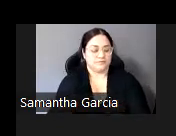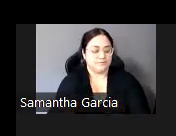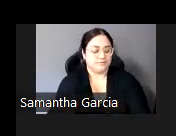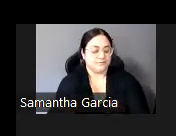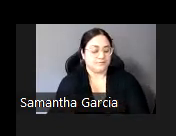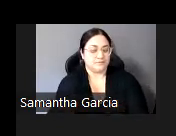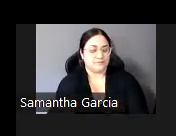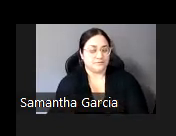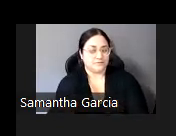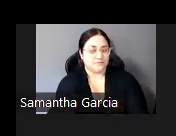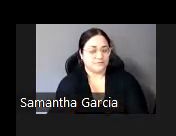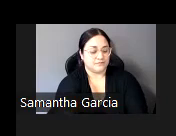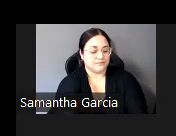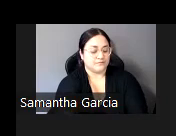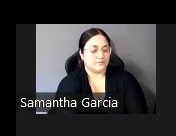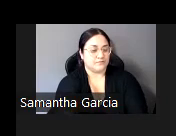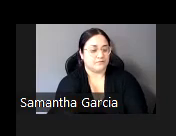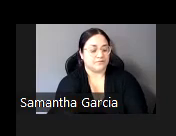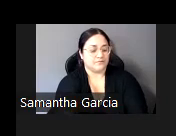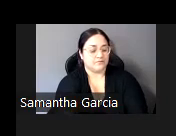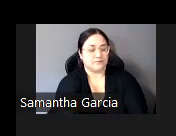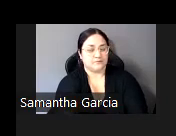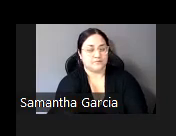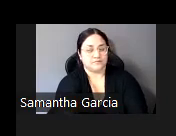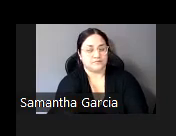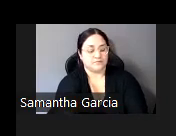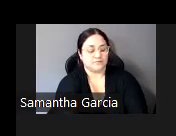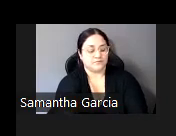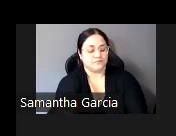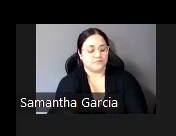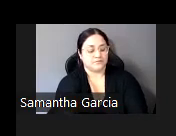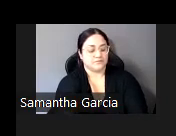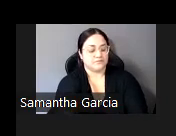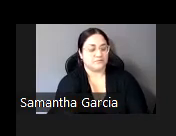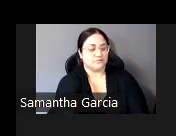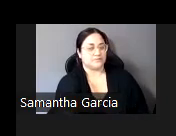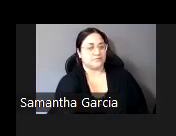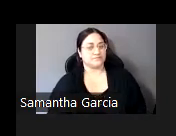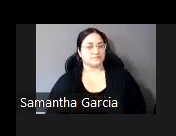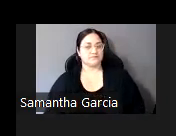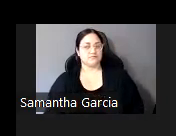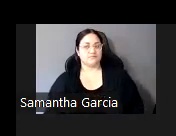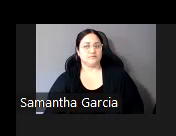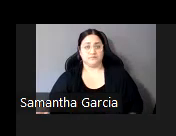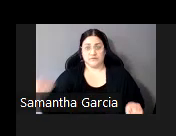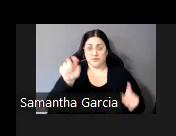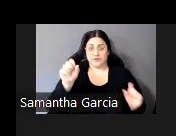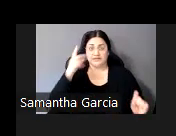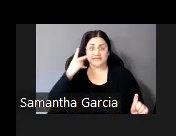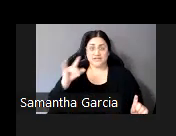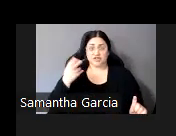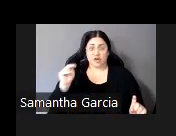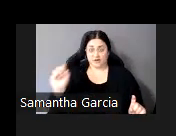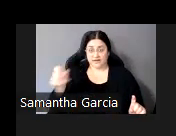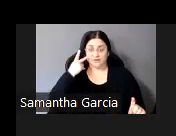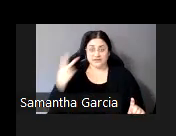Oops. Is it loading on your end, John? Maybe it's just my internet connection. Yeah, it's all ready to go here.